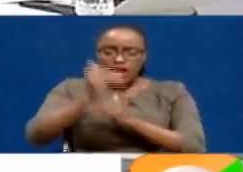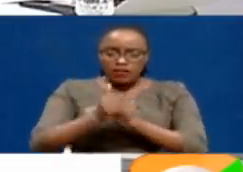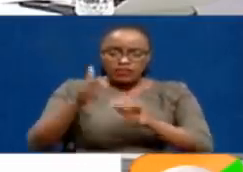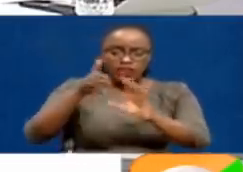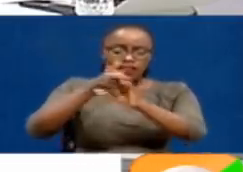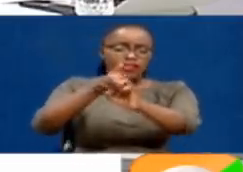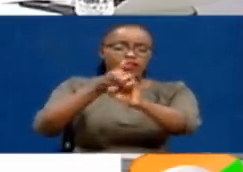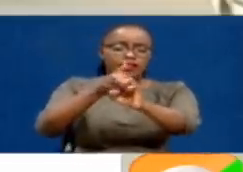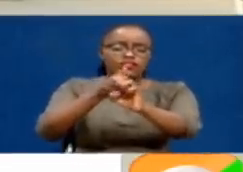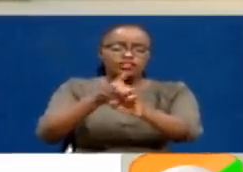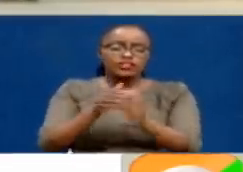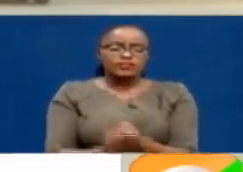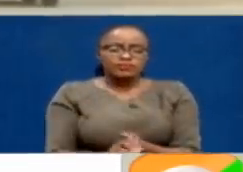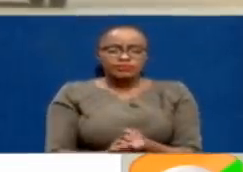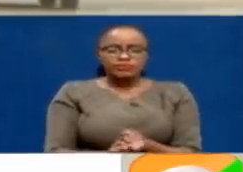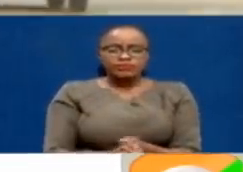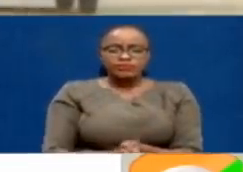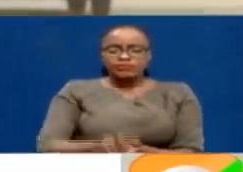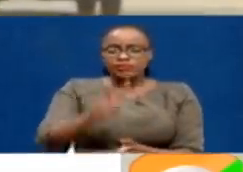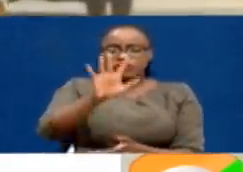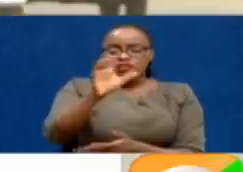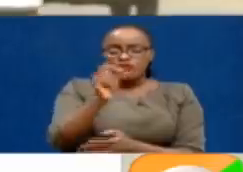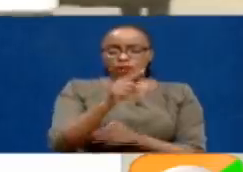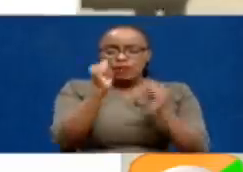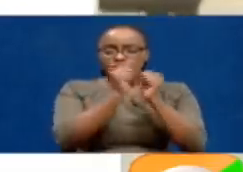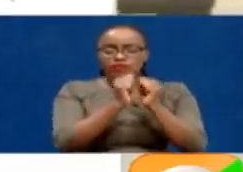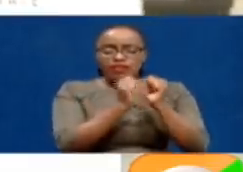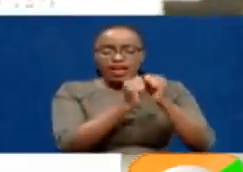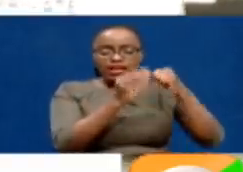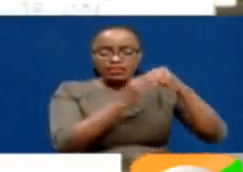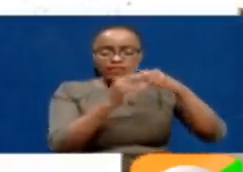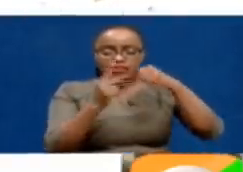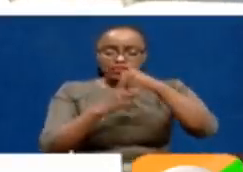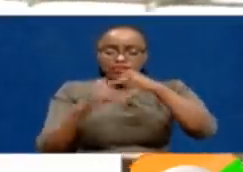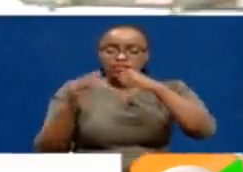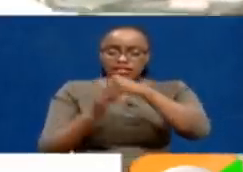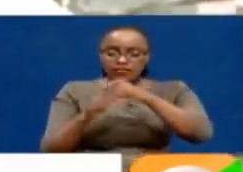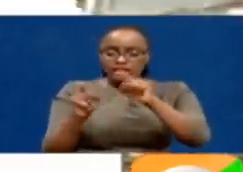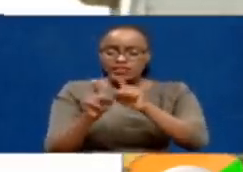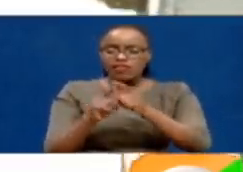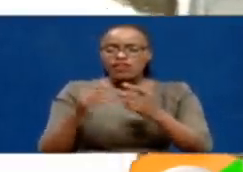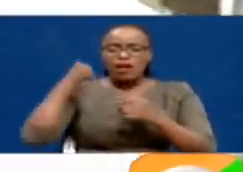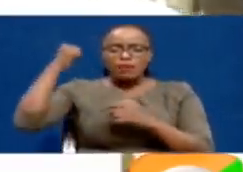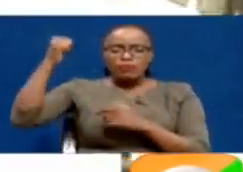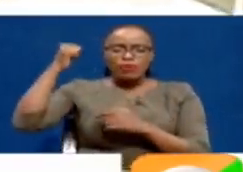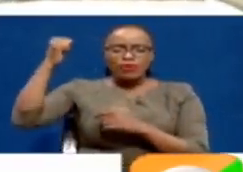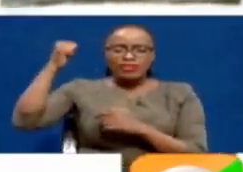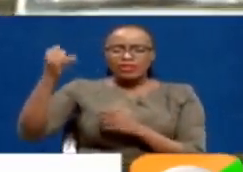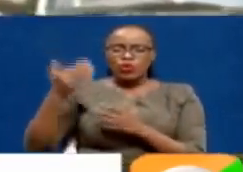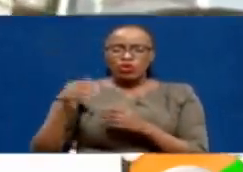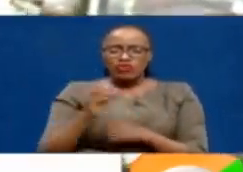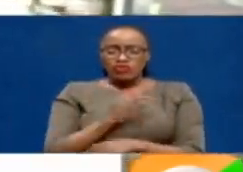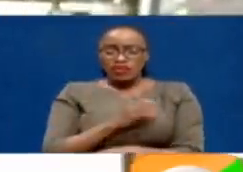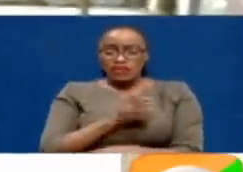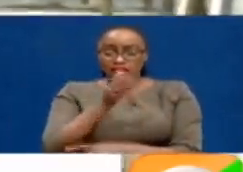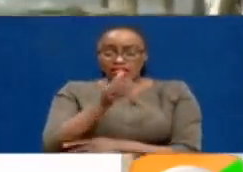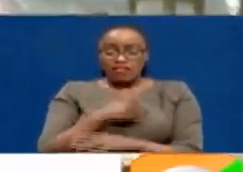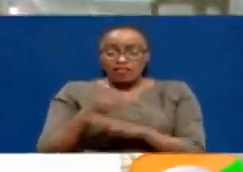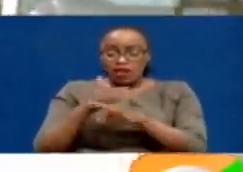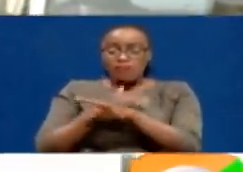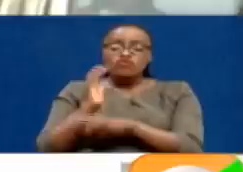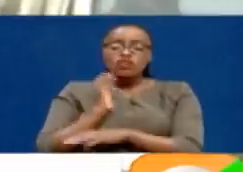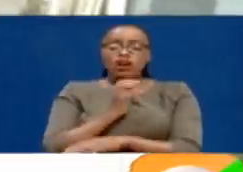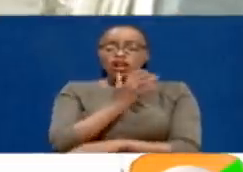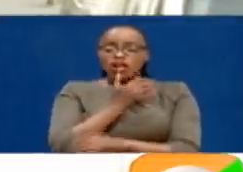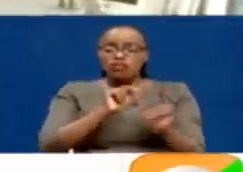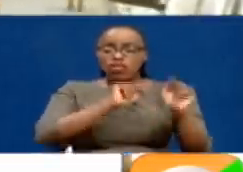handshake. On 25th October in 1969, amidst heightened political tensions, the then head of state Jomo